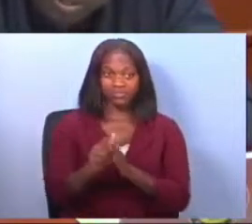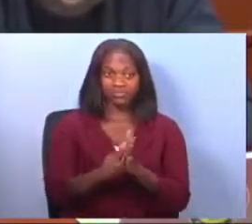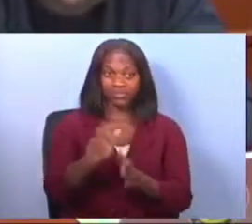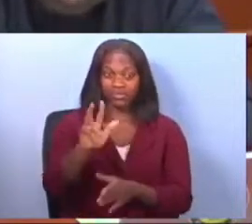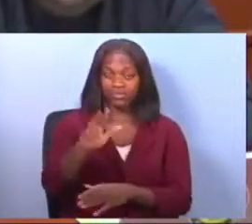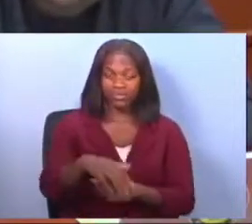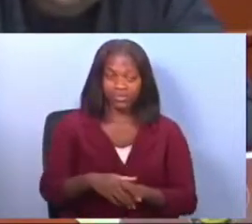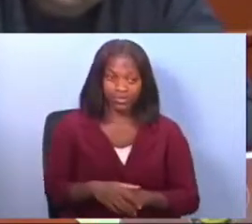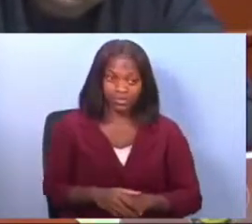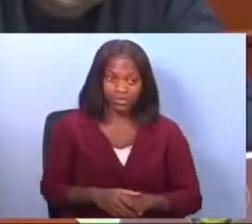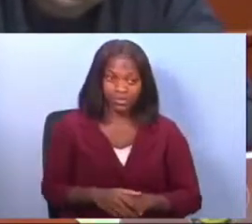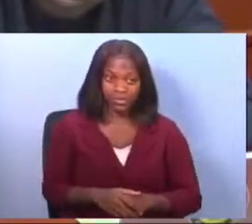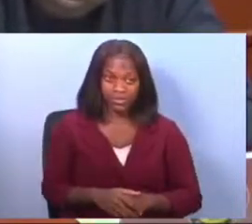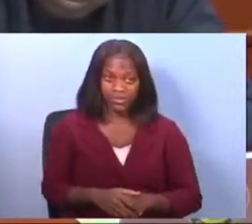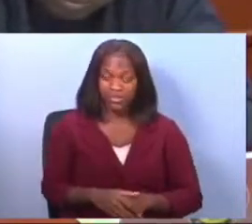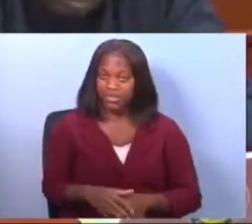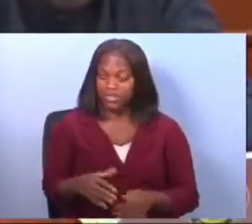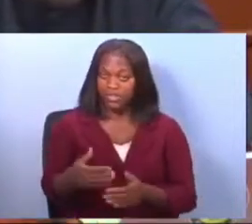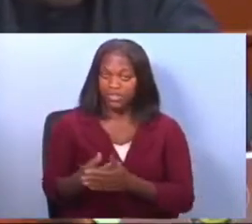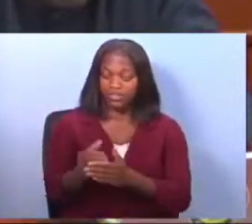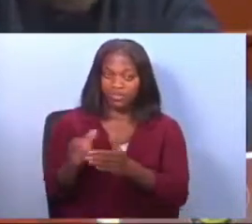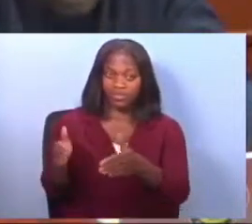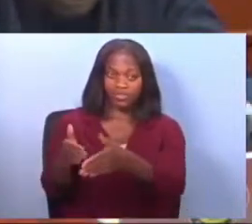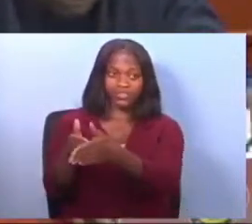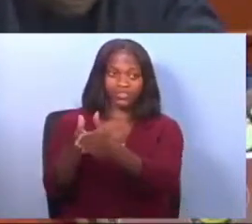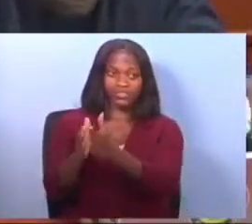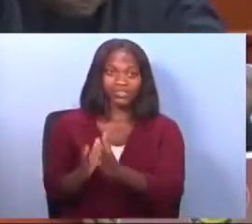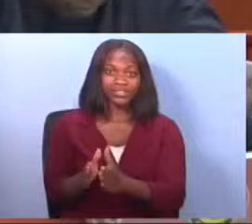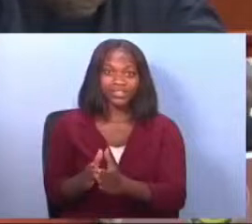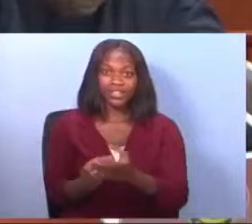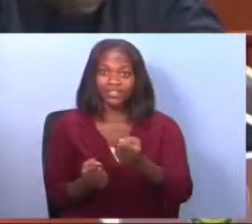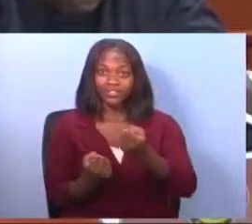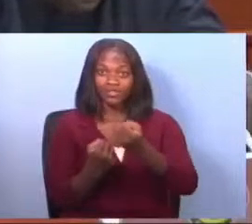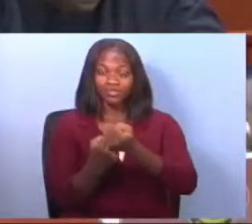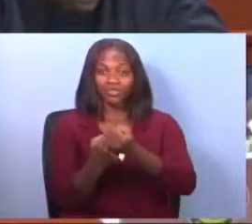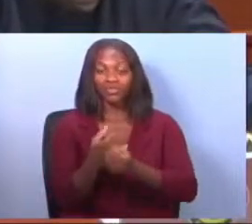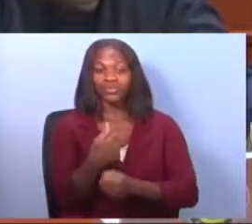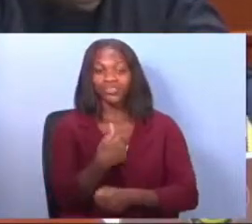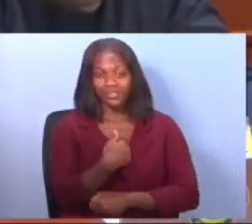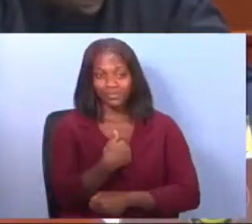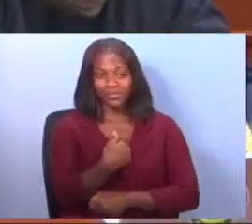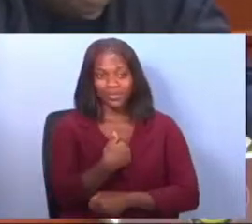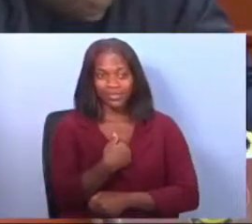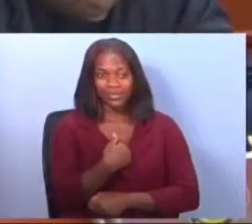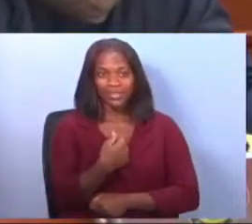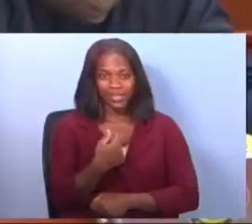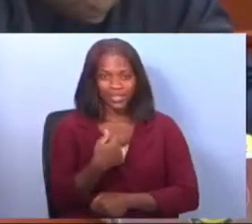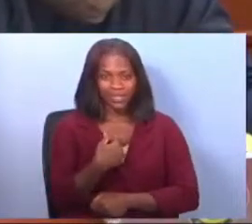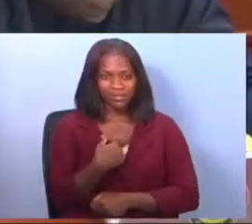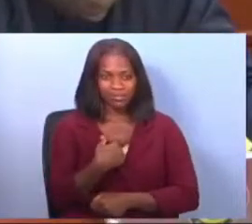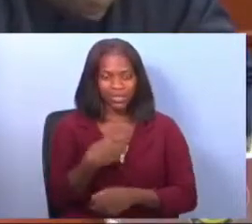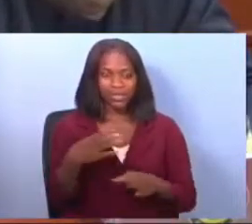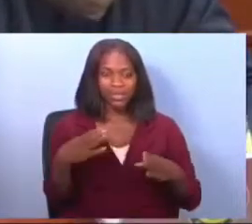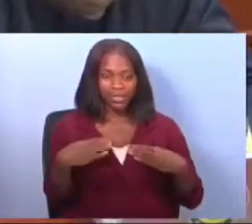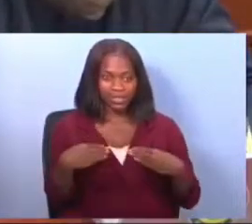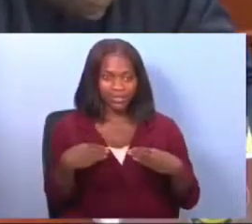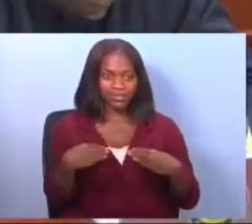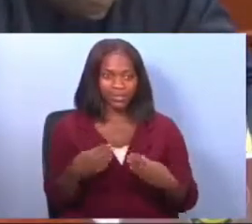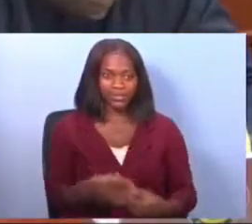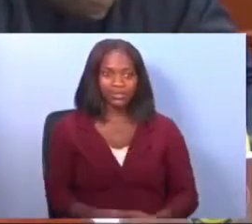the incoming majority leader is helping me, and that I take a cue. Mr.